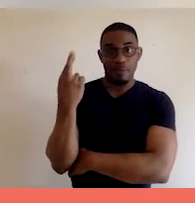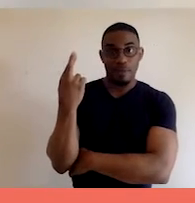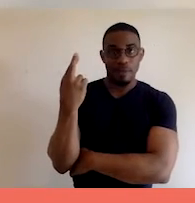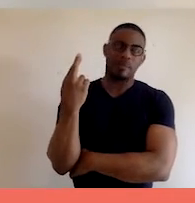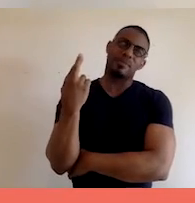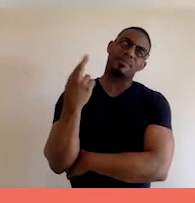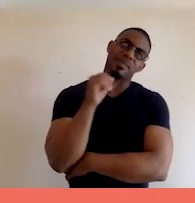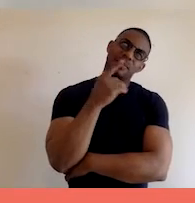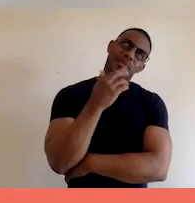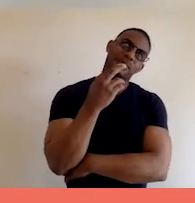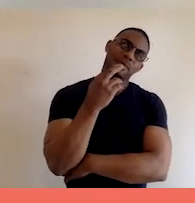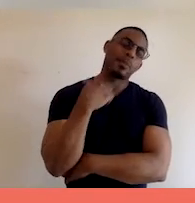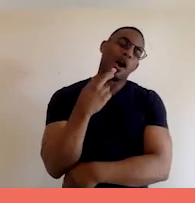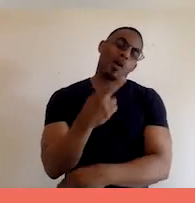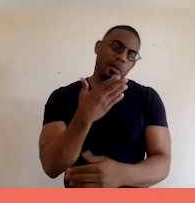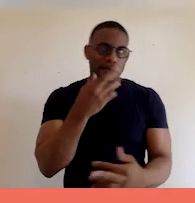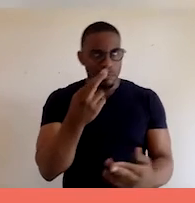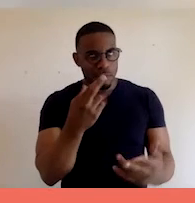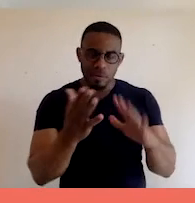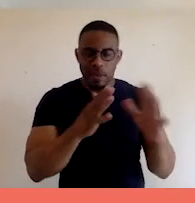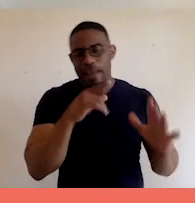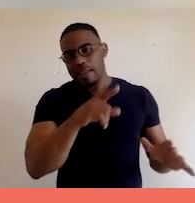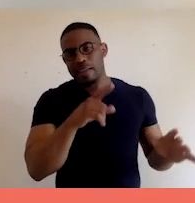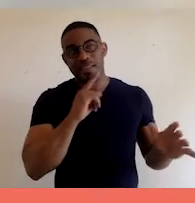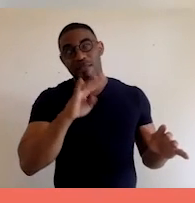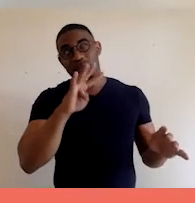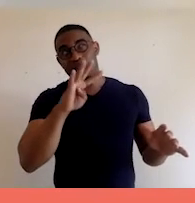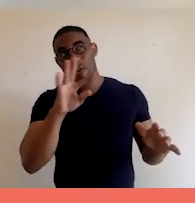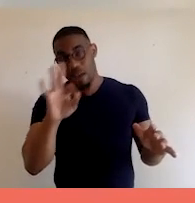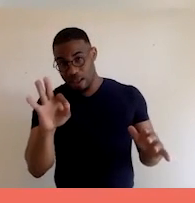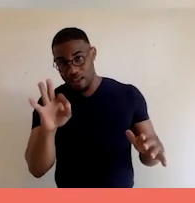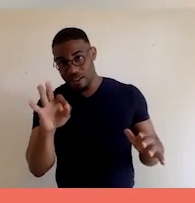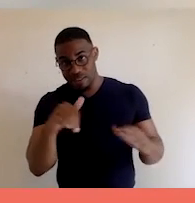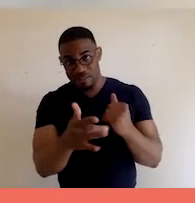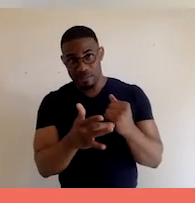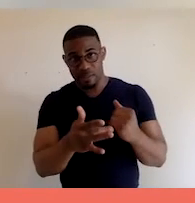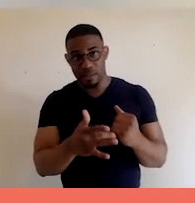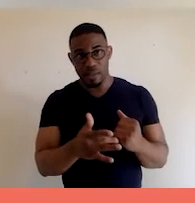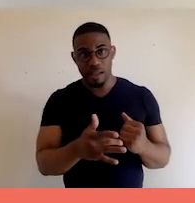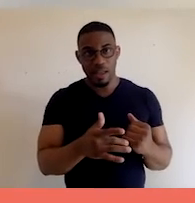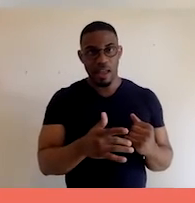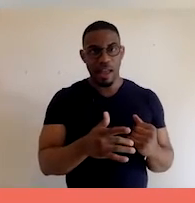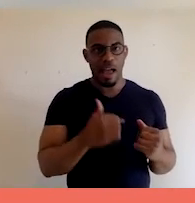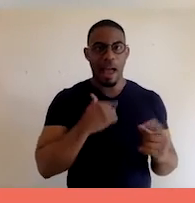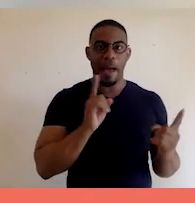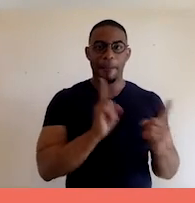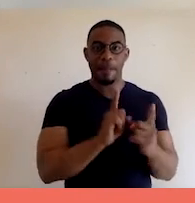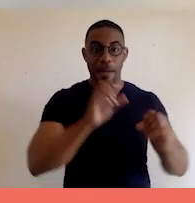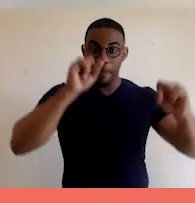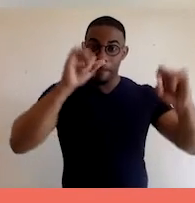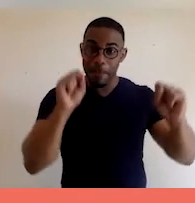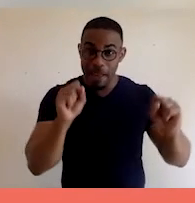well, not best friend, my closest friend, best friend, he's 49 in tech. And I met an